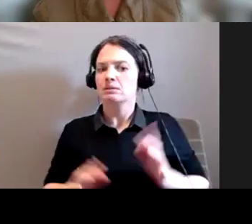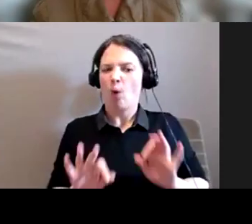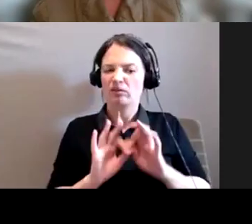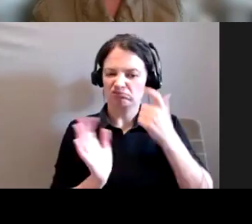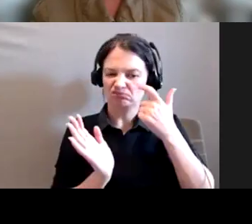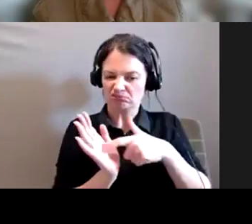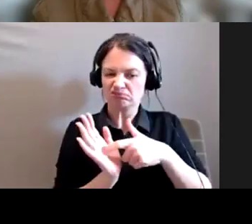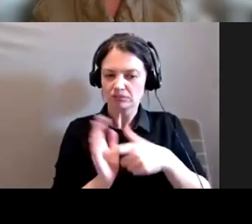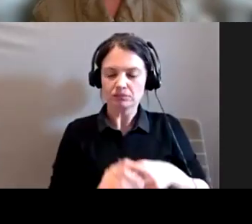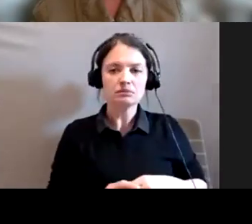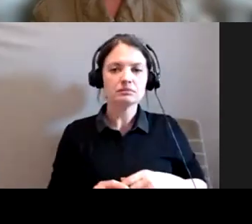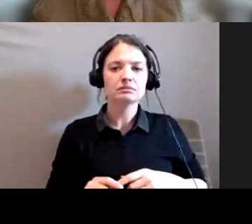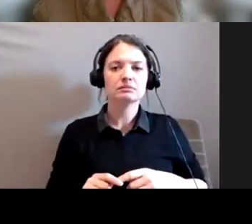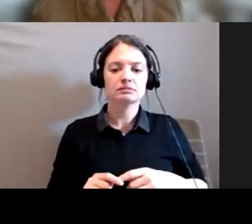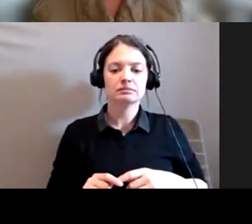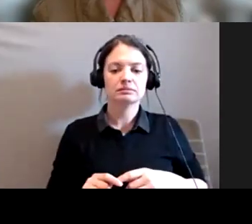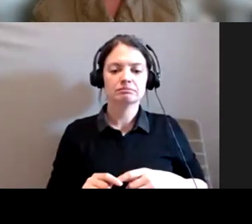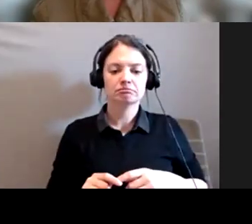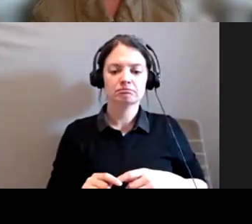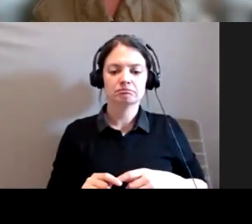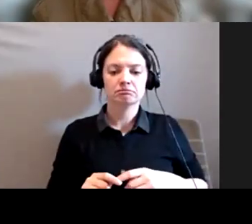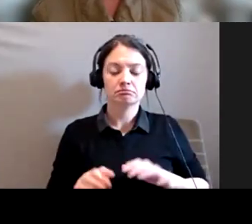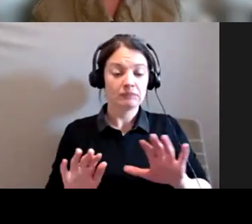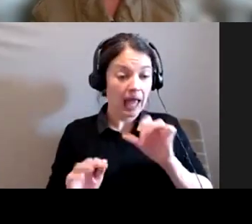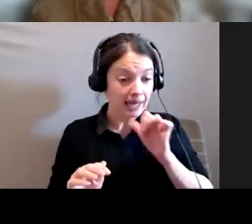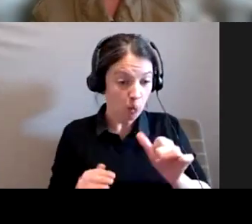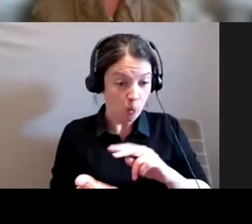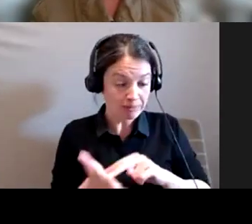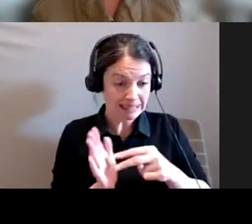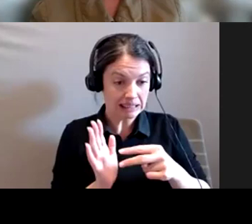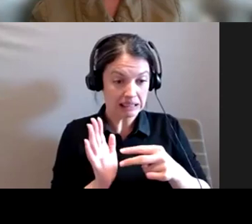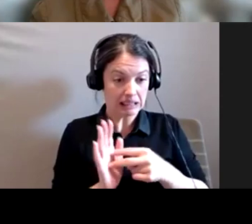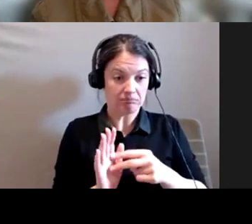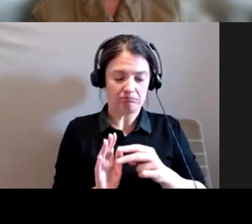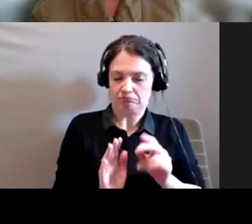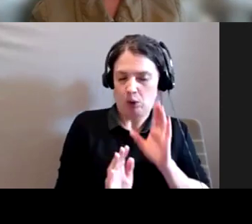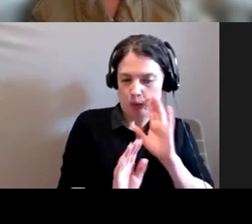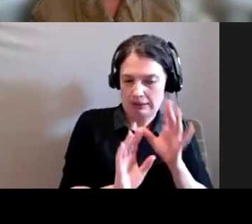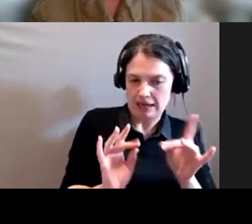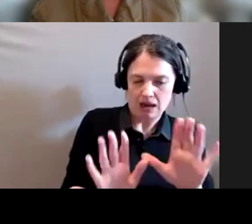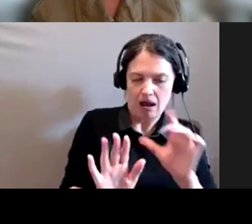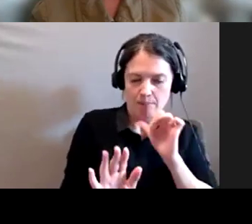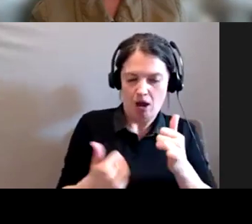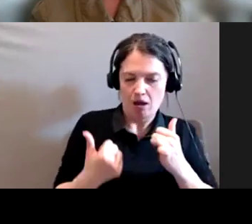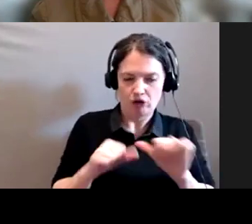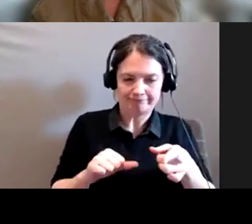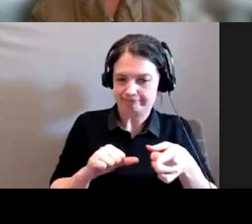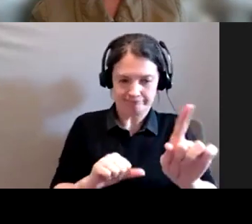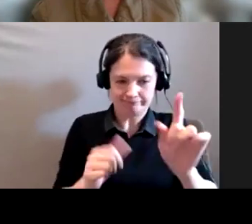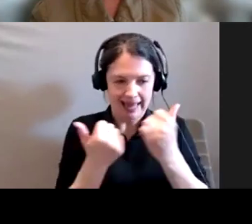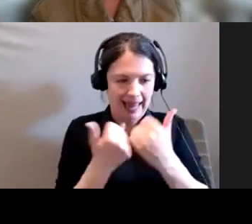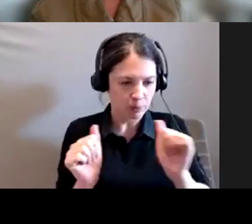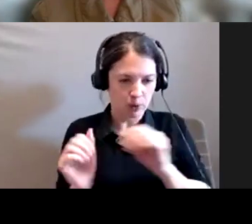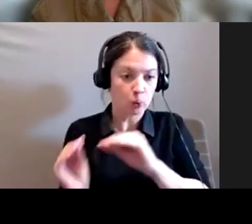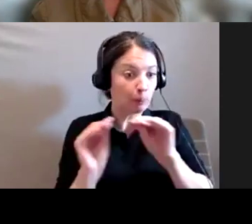important. I think of, and I don't mean this in any way to criticize of folks who are immigrant, but I was going to say, in